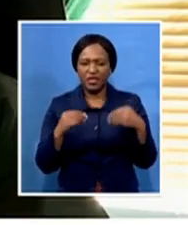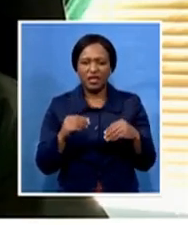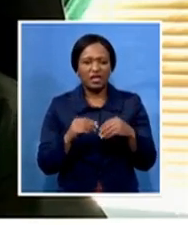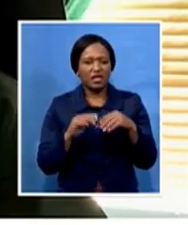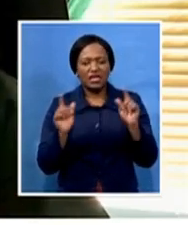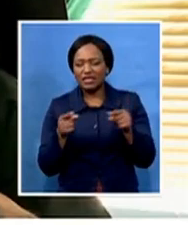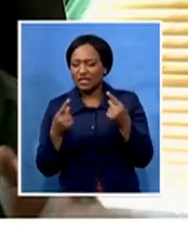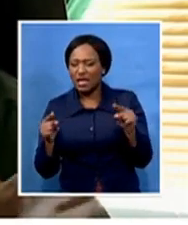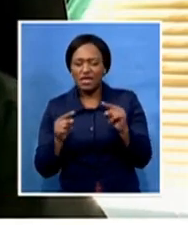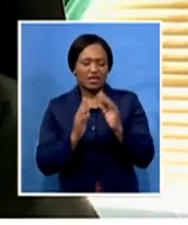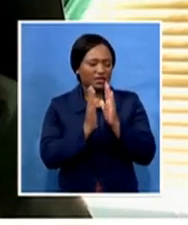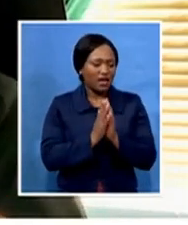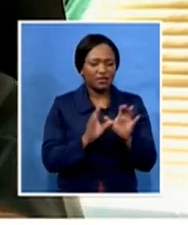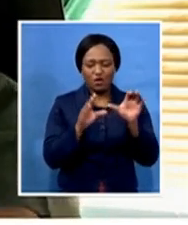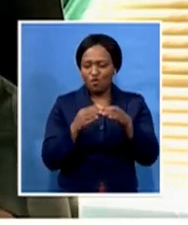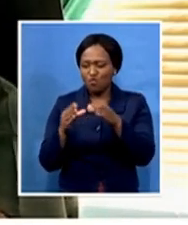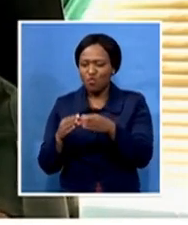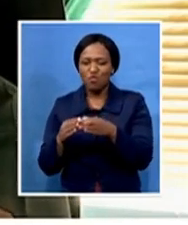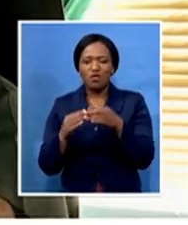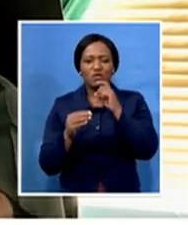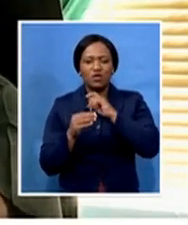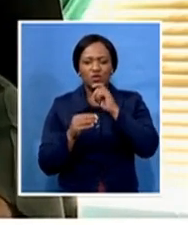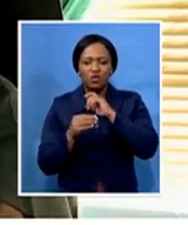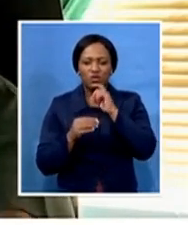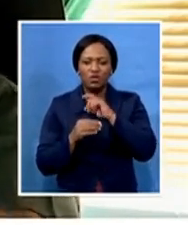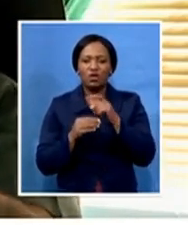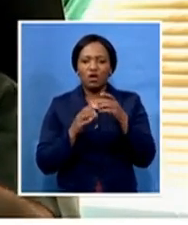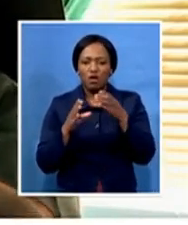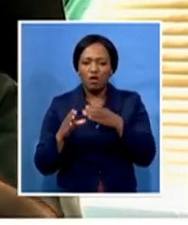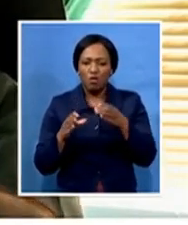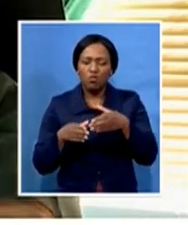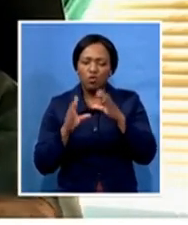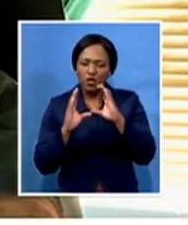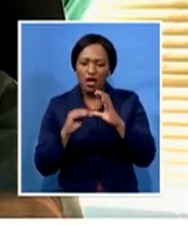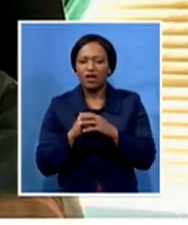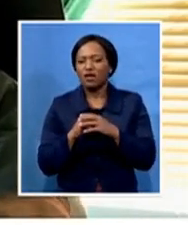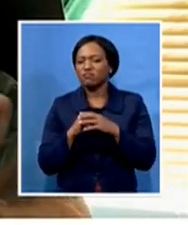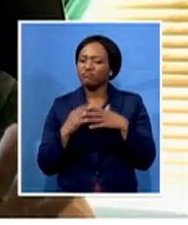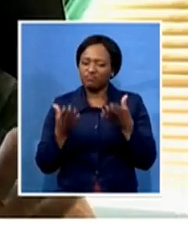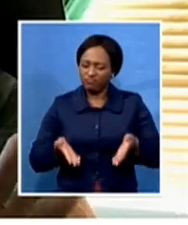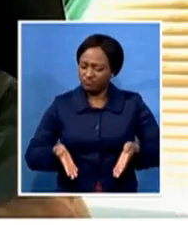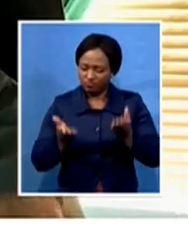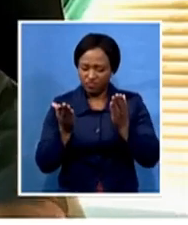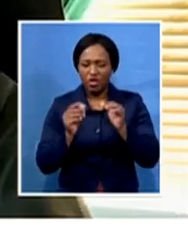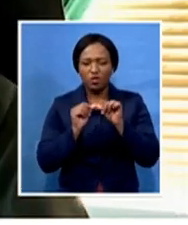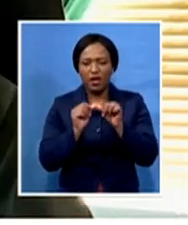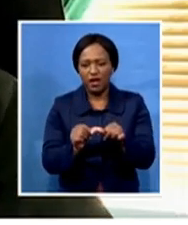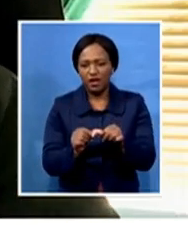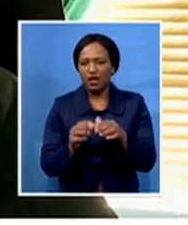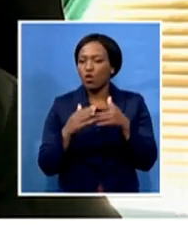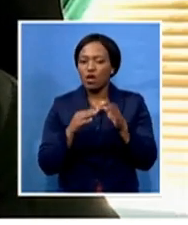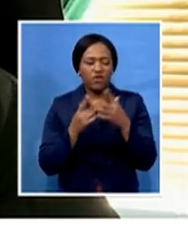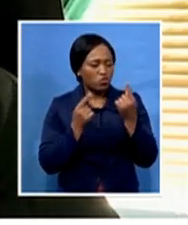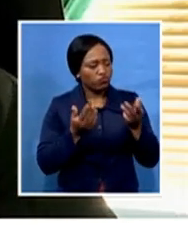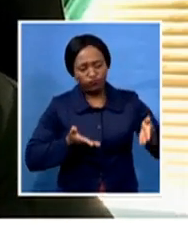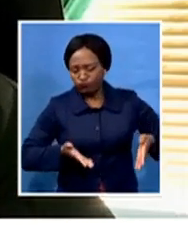to use Mhlonyana, we said Kuba. If you want to use eucalyptus oil, we said Kuba ngalendo yako. Do whatever you want, just remain calm, just remain